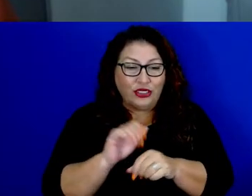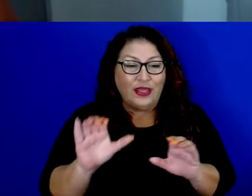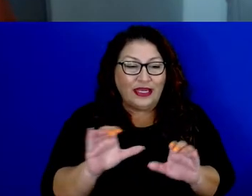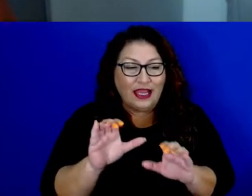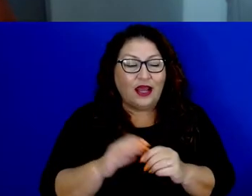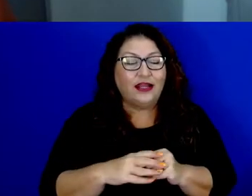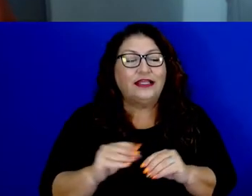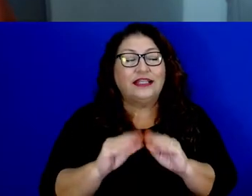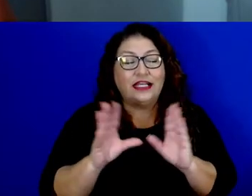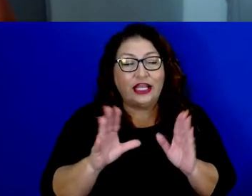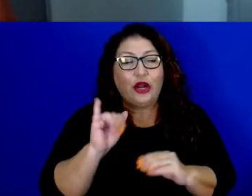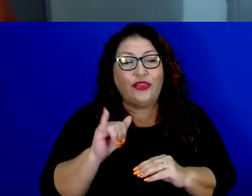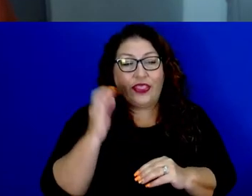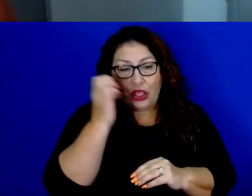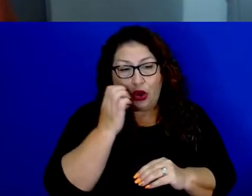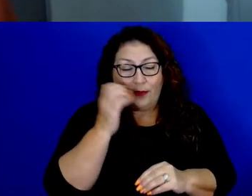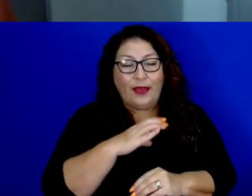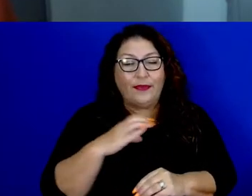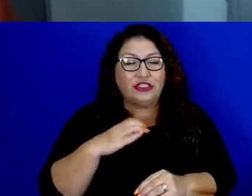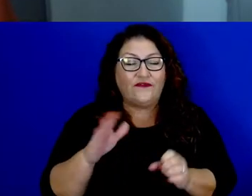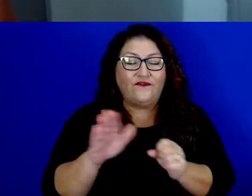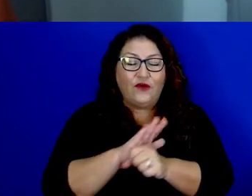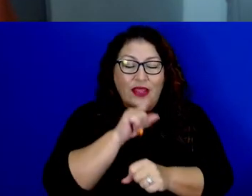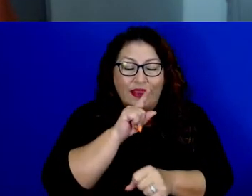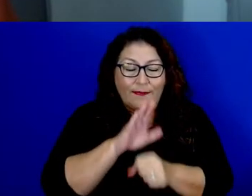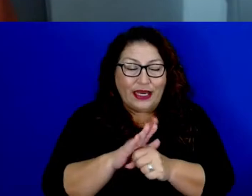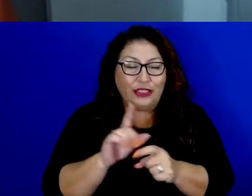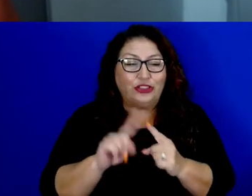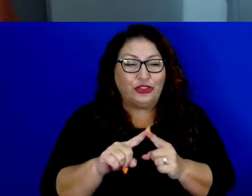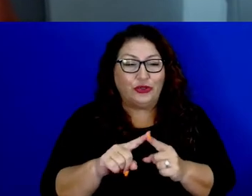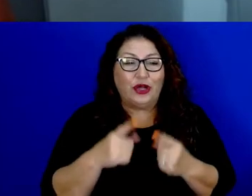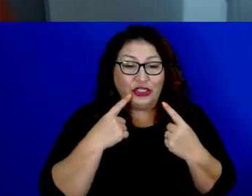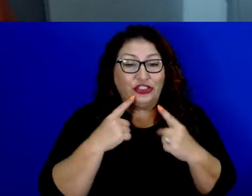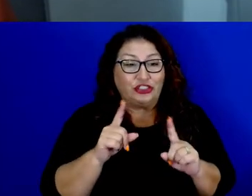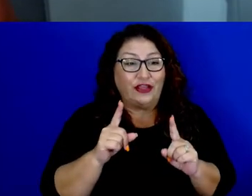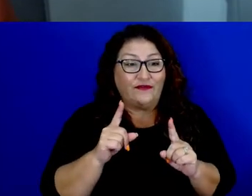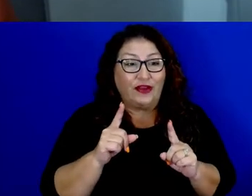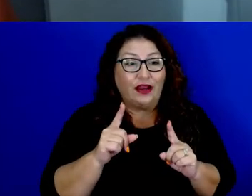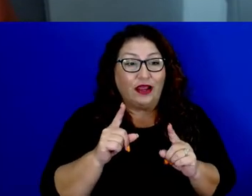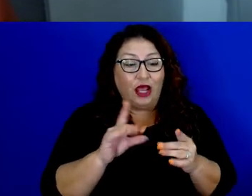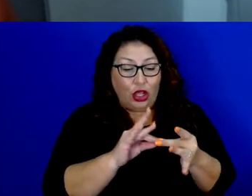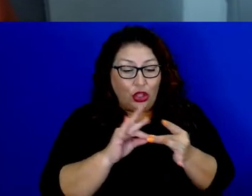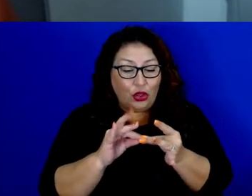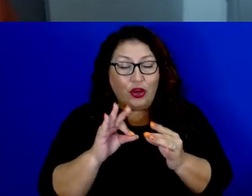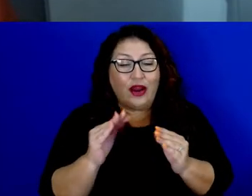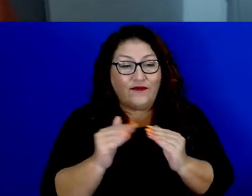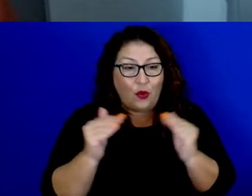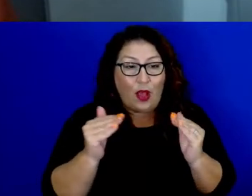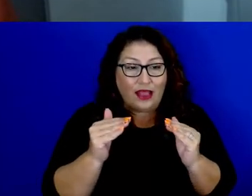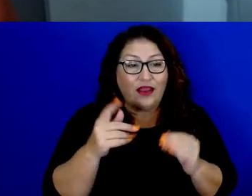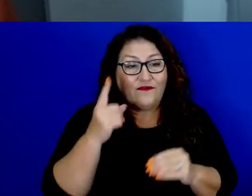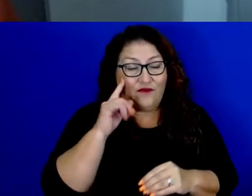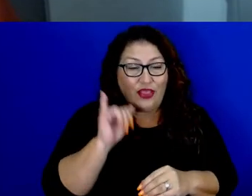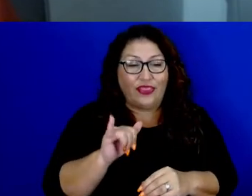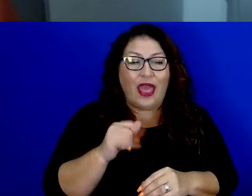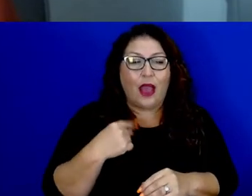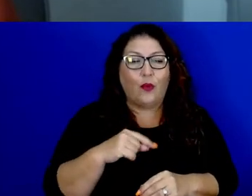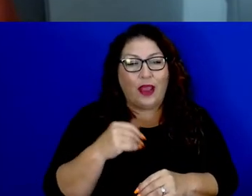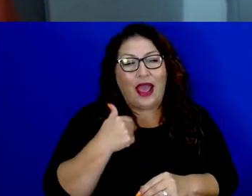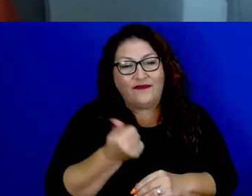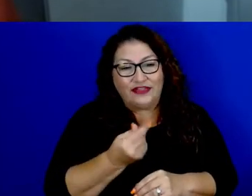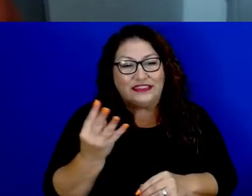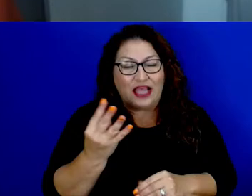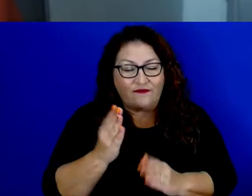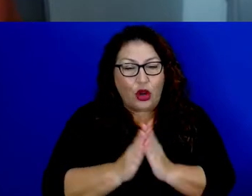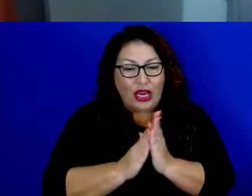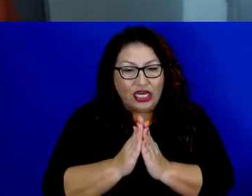Commission is fully committed to achieving a union of equality. And for that, we have several initiatives ongoing,